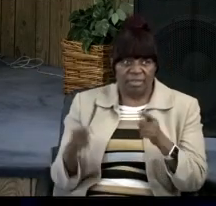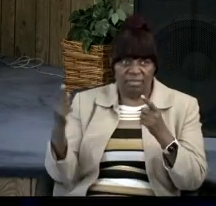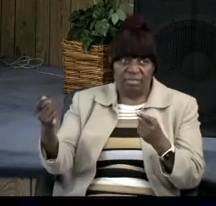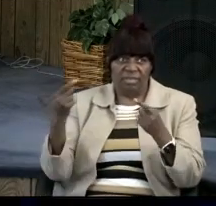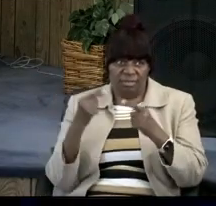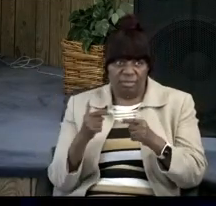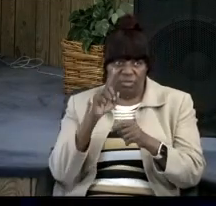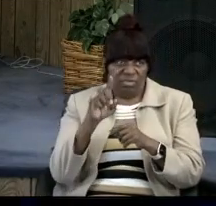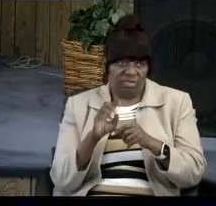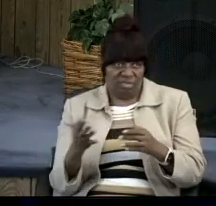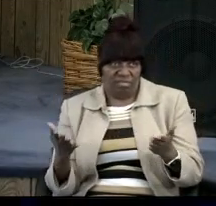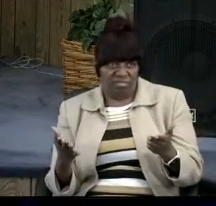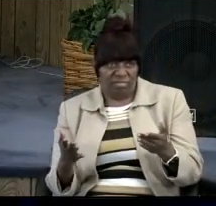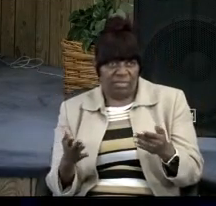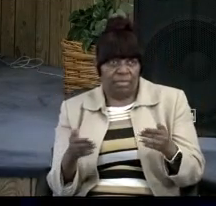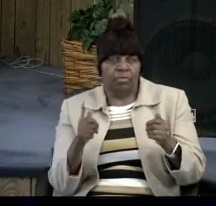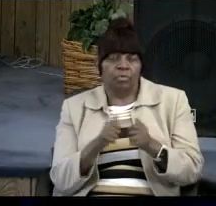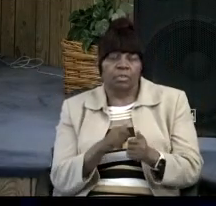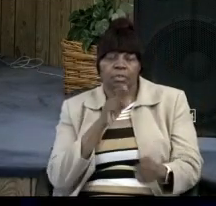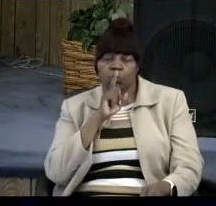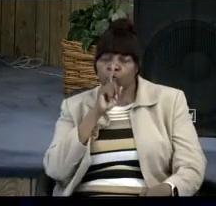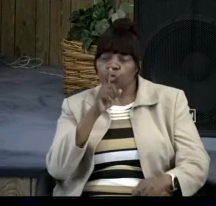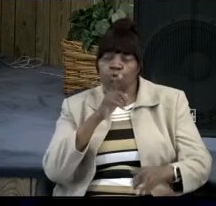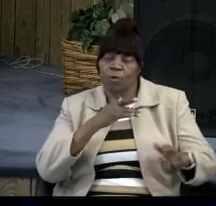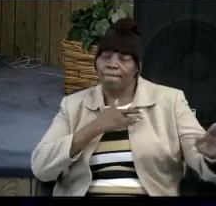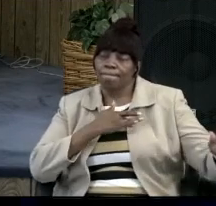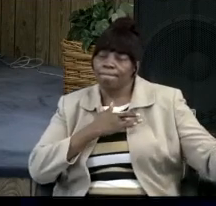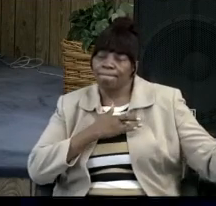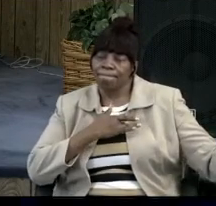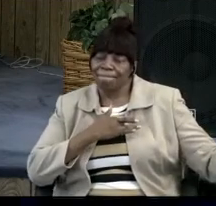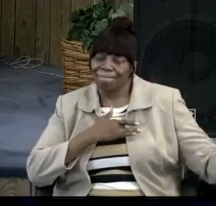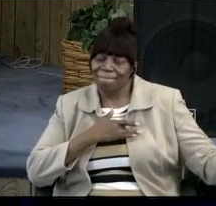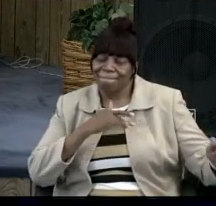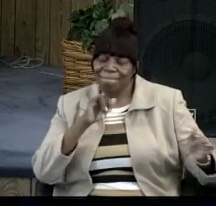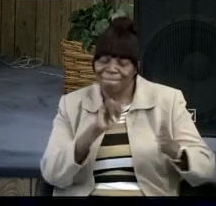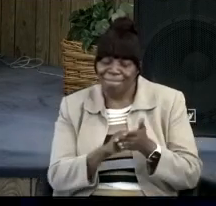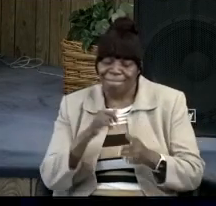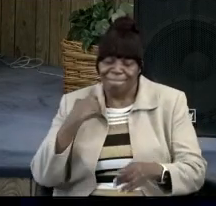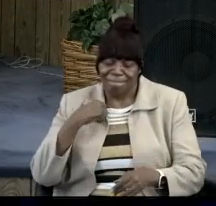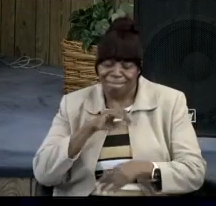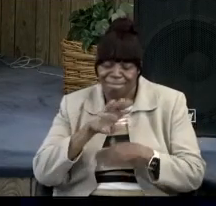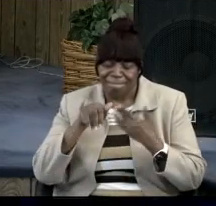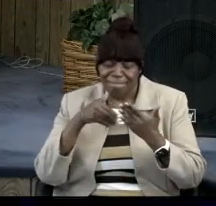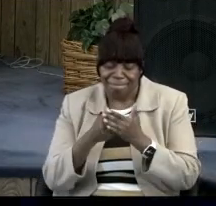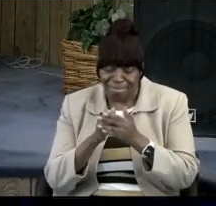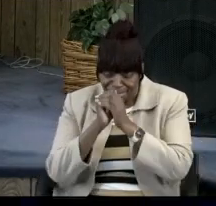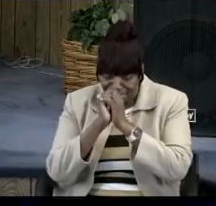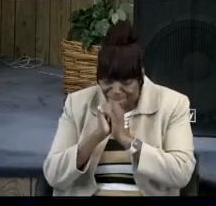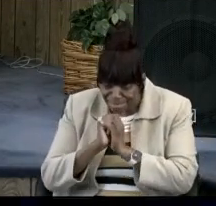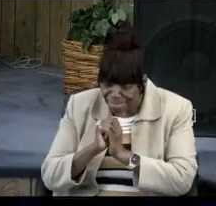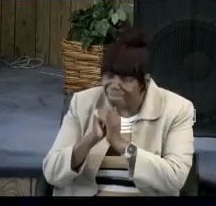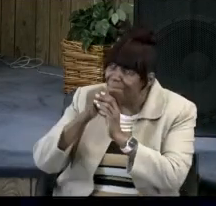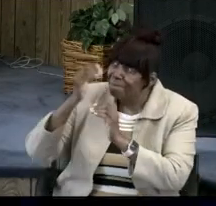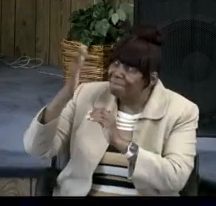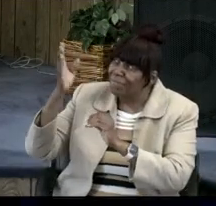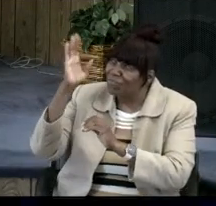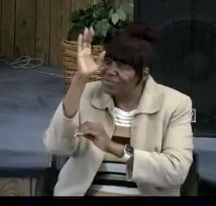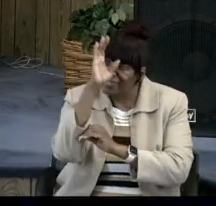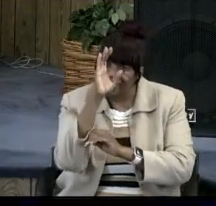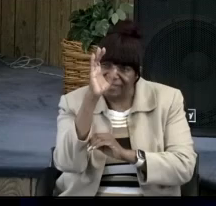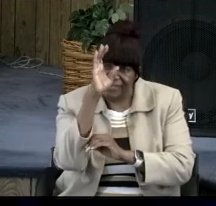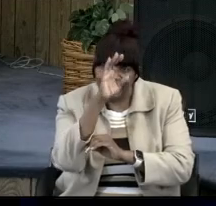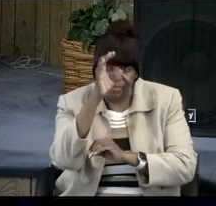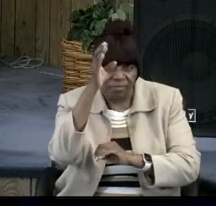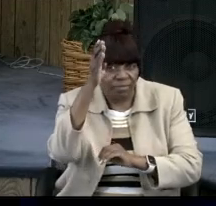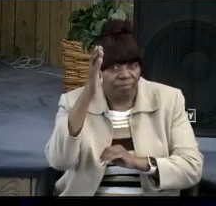done. You got to come to God with a sincere heart that we might worship him. And if somebody is seeking